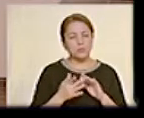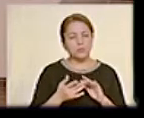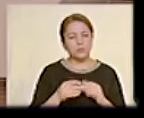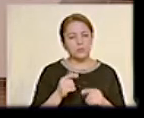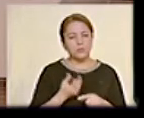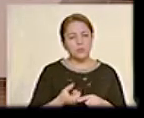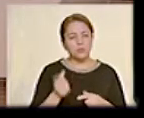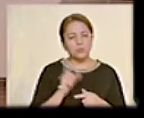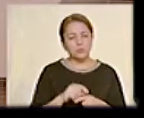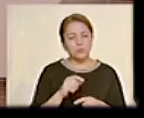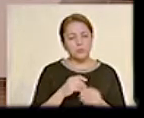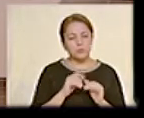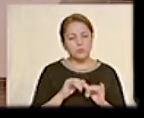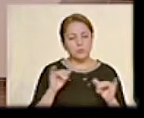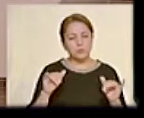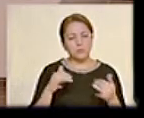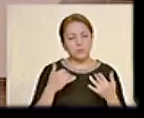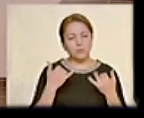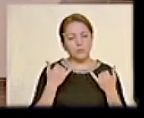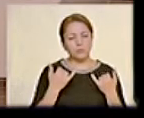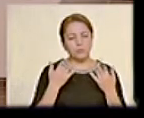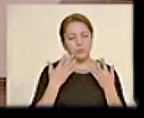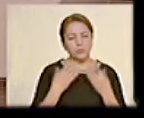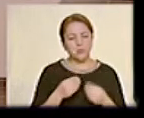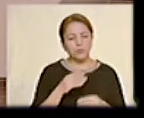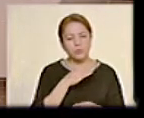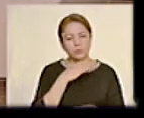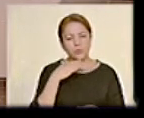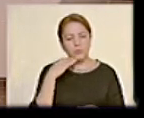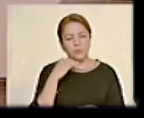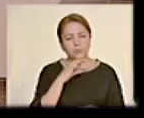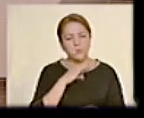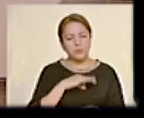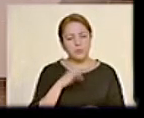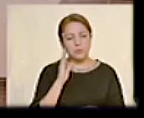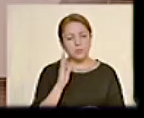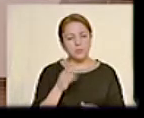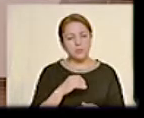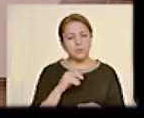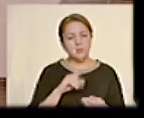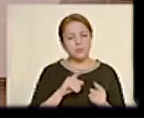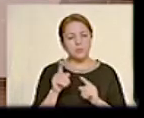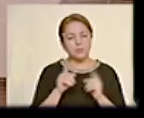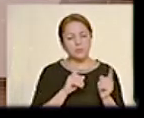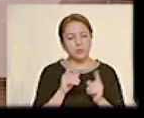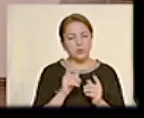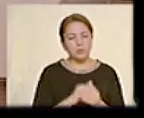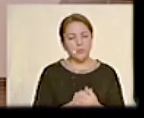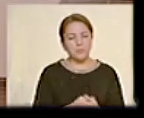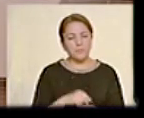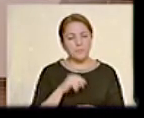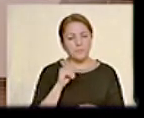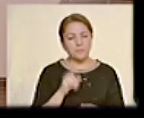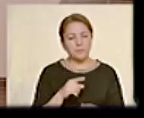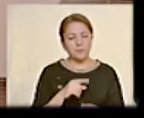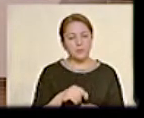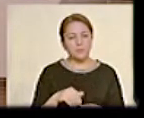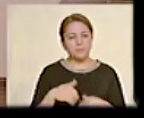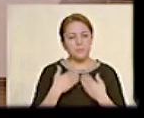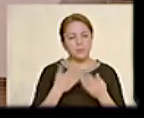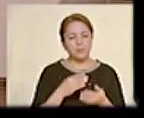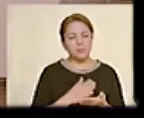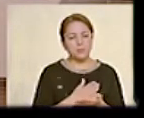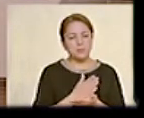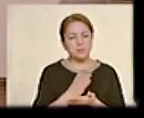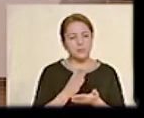ham rivojlangan va bugungi kunda juda ham keng imkoniyatlarni yaratib beruvchi tarmoq hisoblanadi. Uning quyidagi